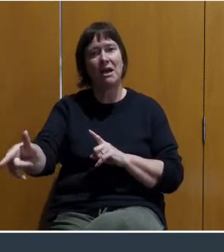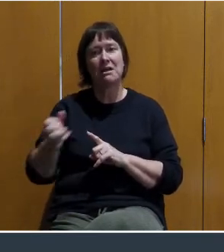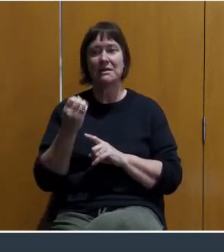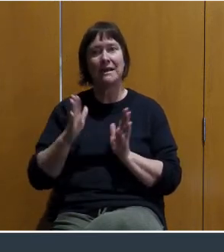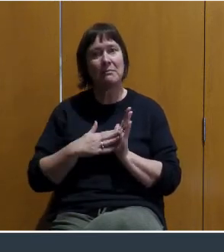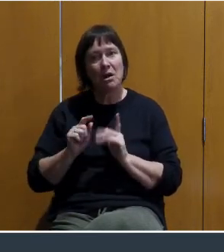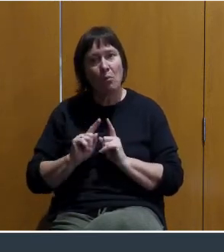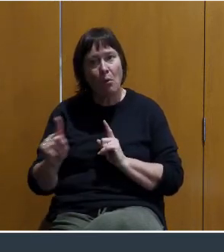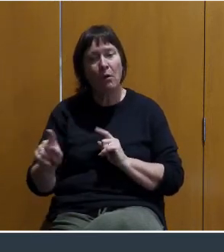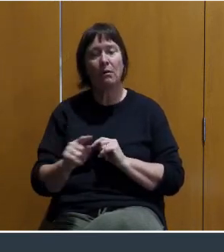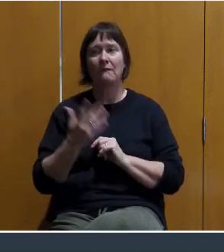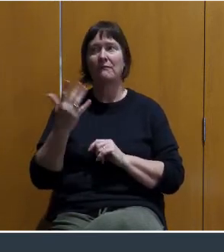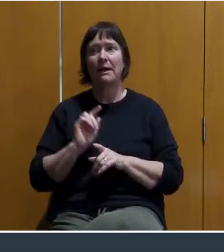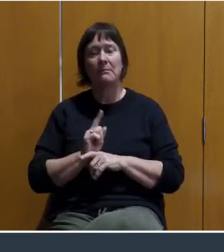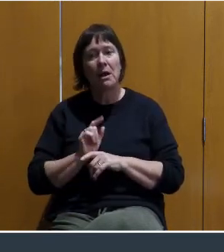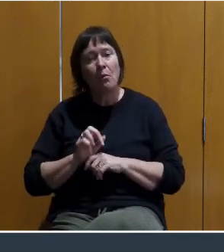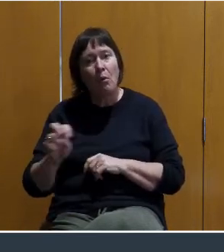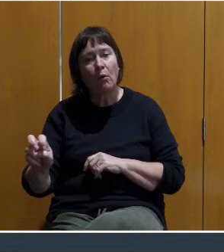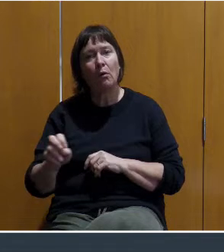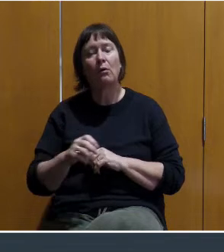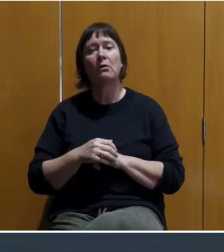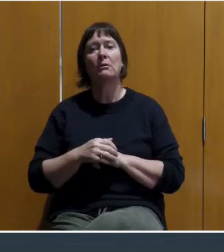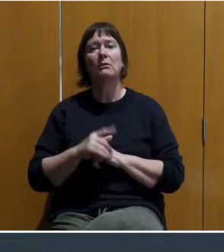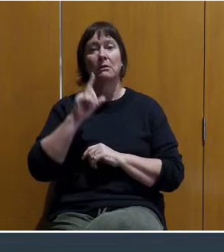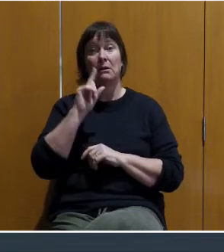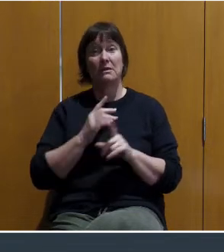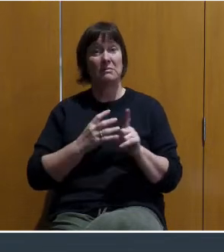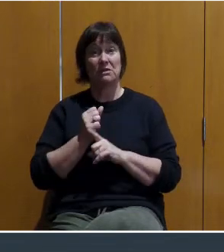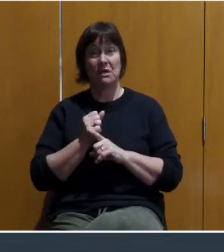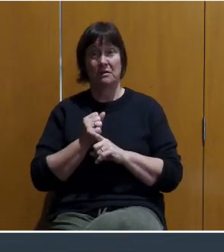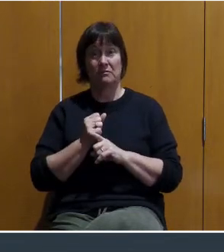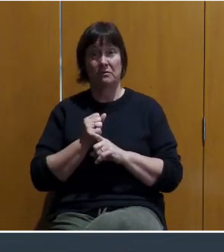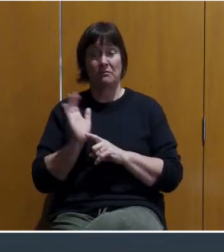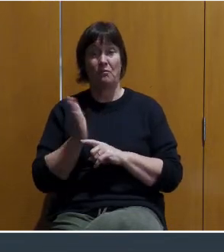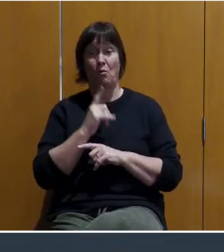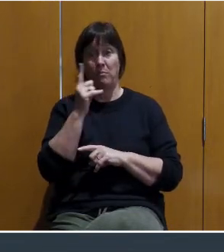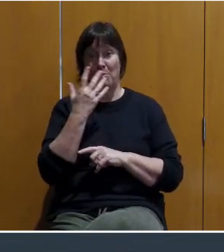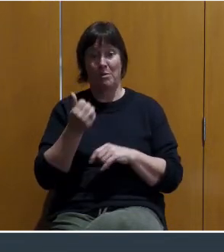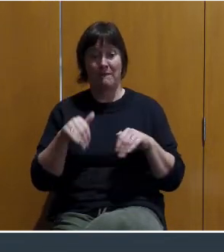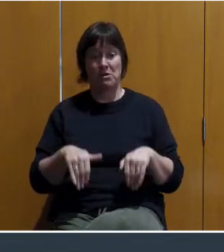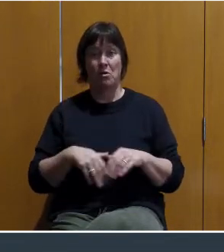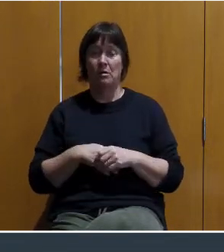10 minutes, maybe 15 minutes? And is this achievable to our dog owners?